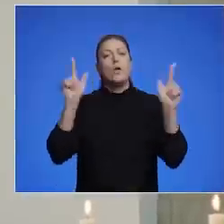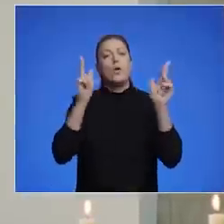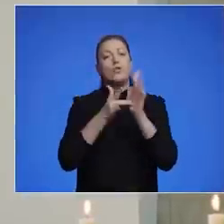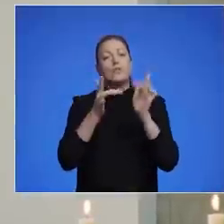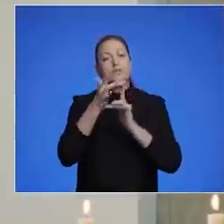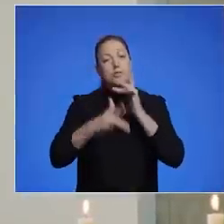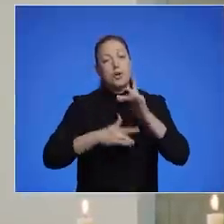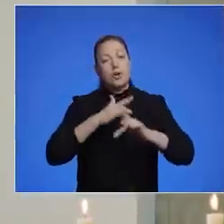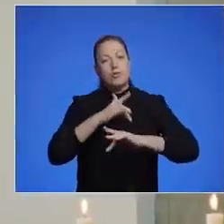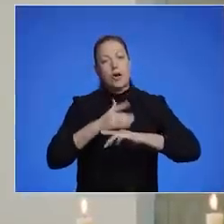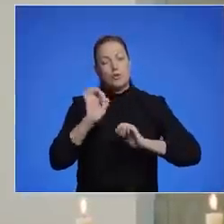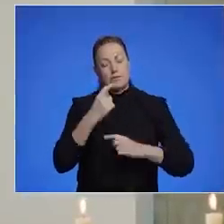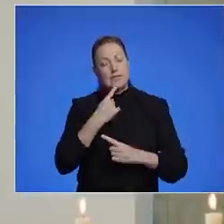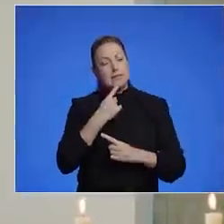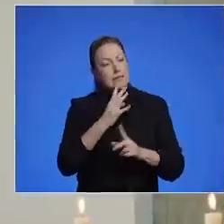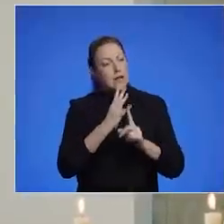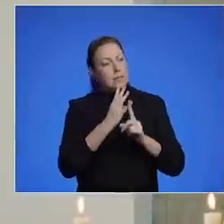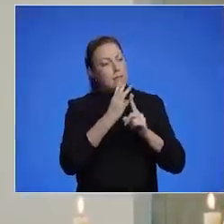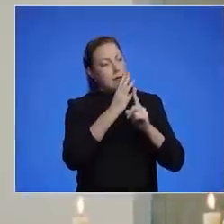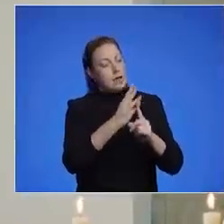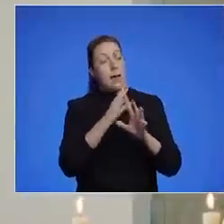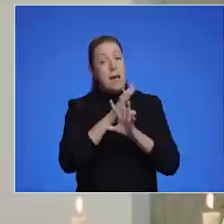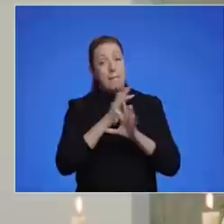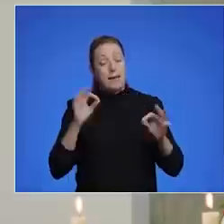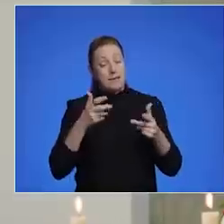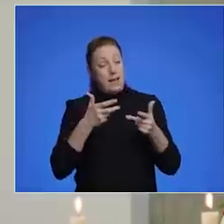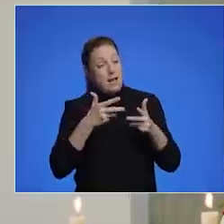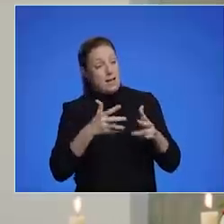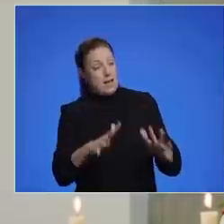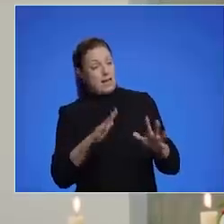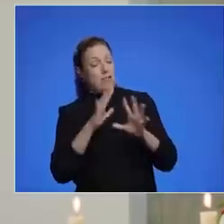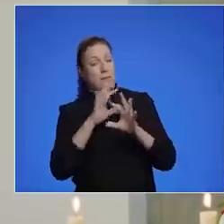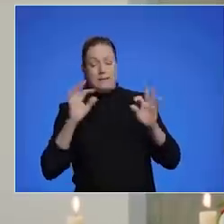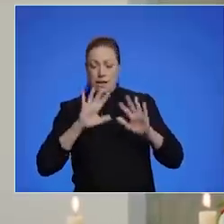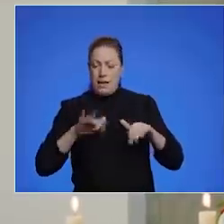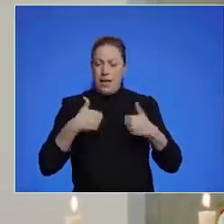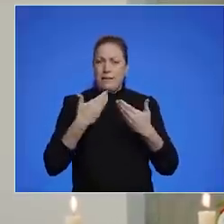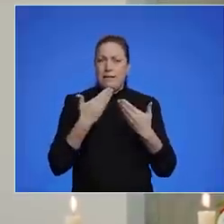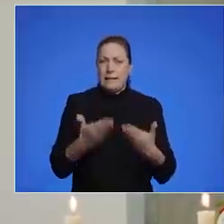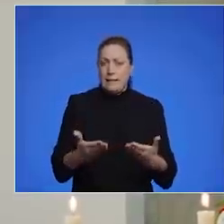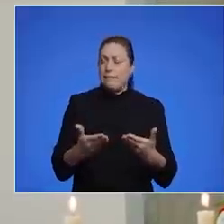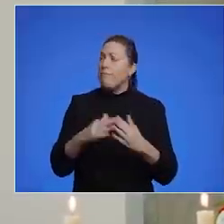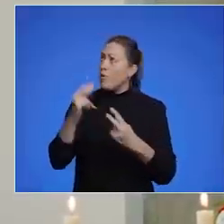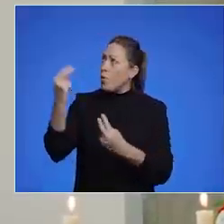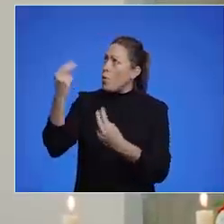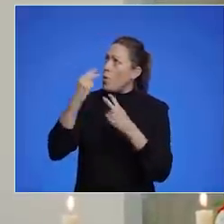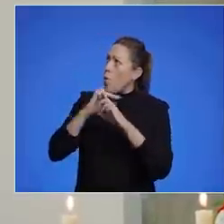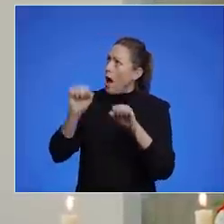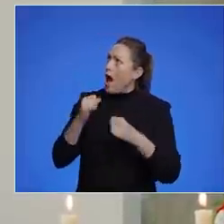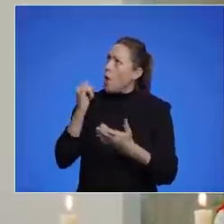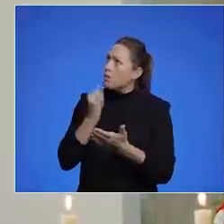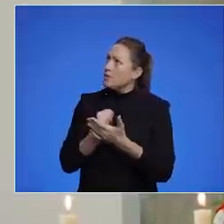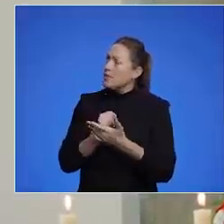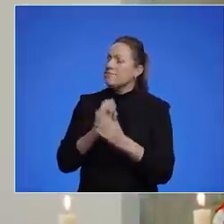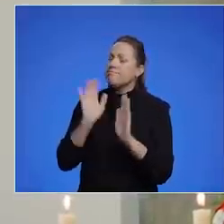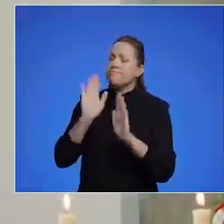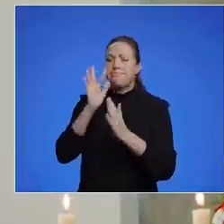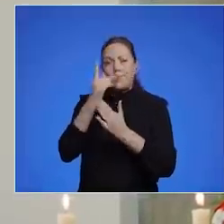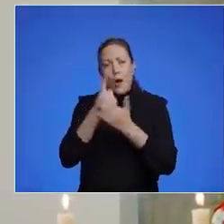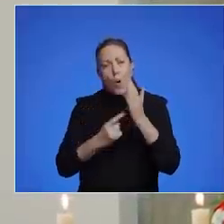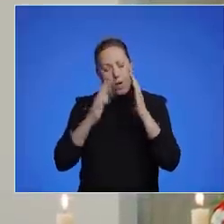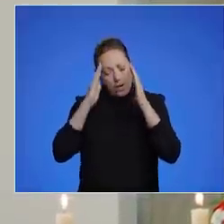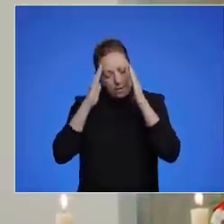And Lord Jesus Christ, who said to your apostles, Peace I leave you, my peace I give you, look not on our sin, but on the faith of your Church,